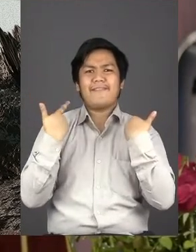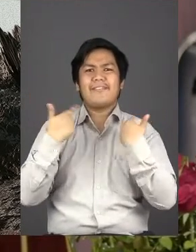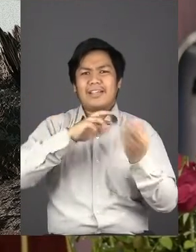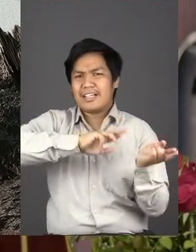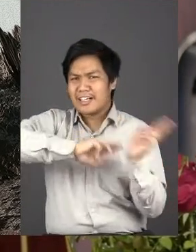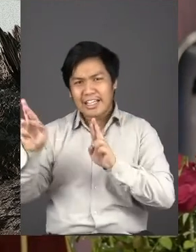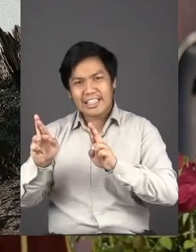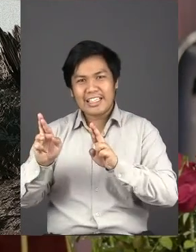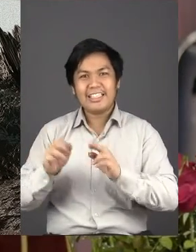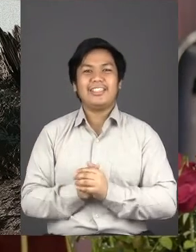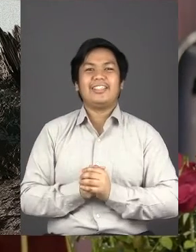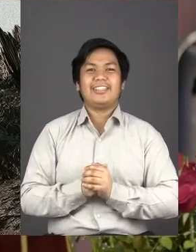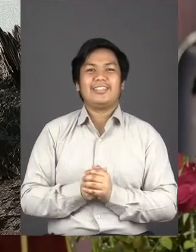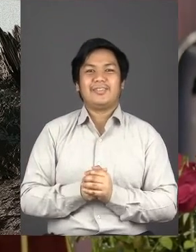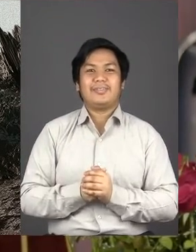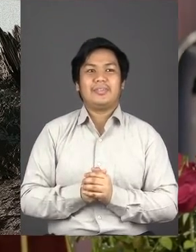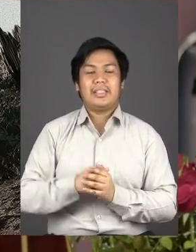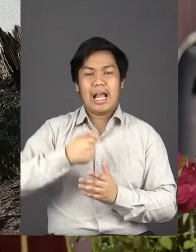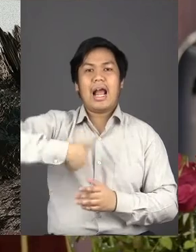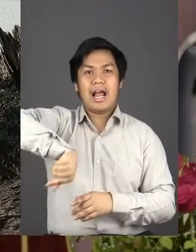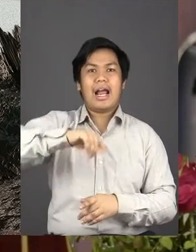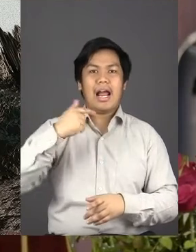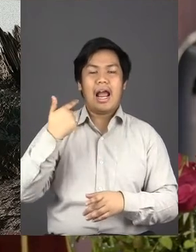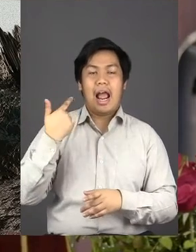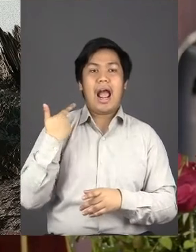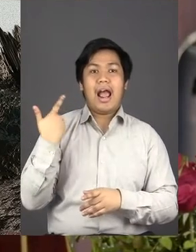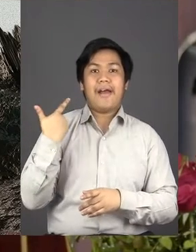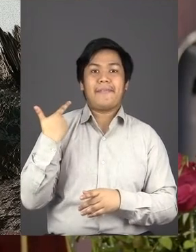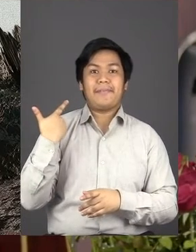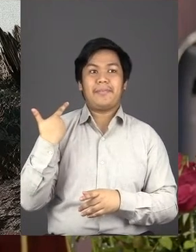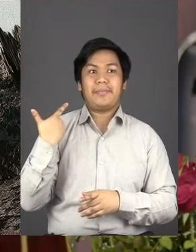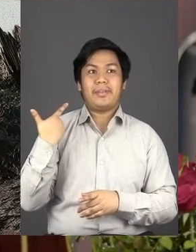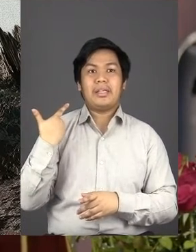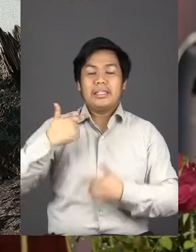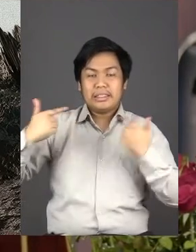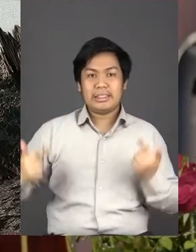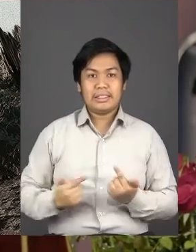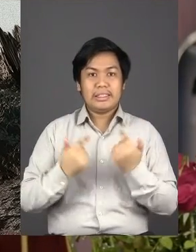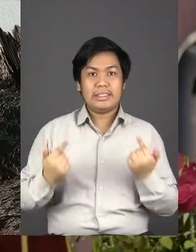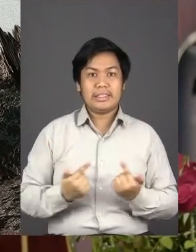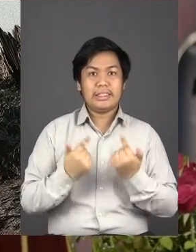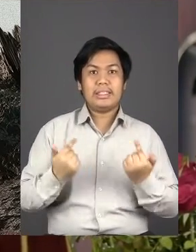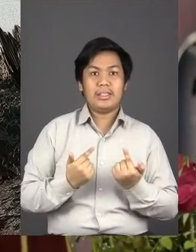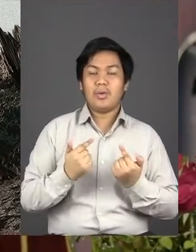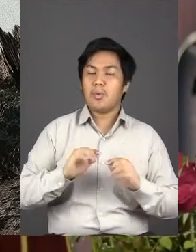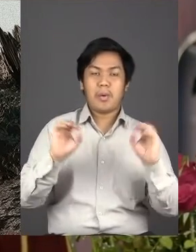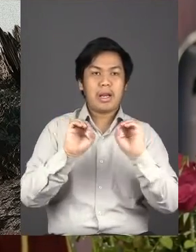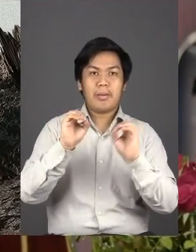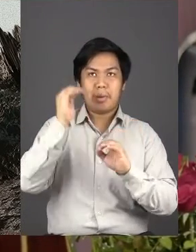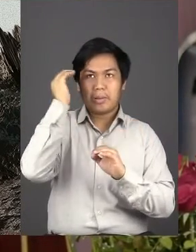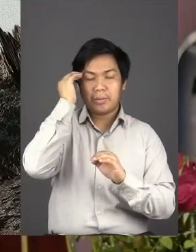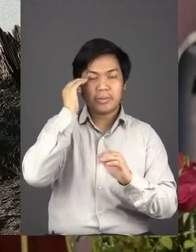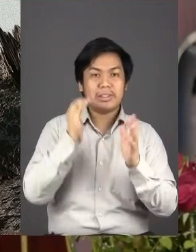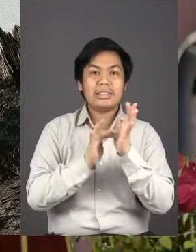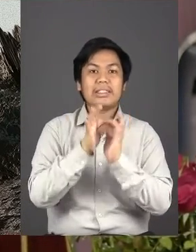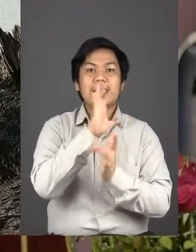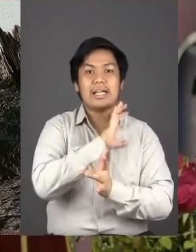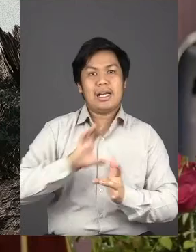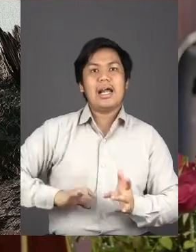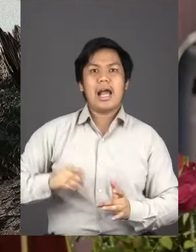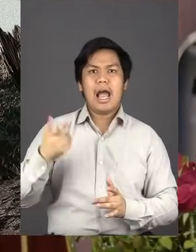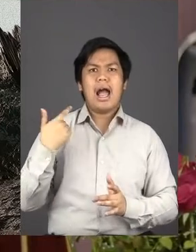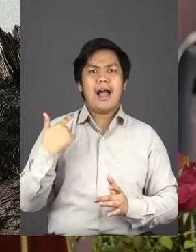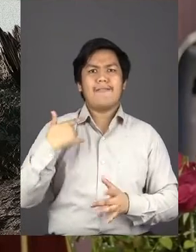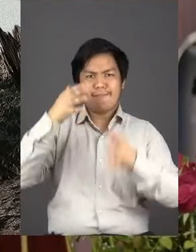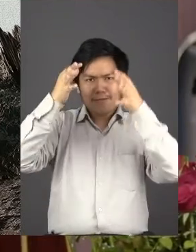judgment. Tayo pong lahat, nung tayo ay makasalanan, nung tayo hindi pa nakakakilala sa Panginoon, meron na po